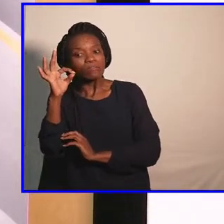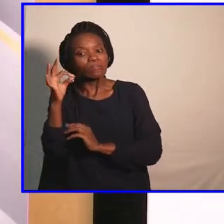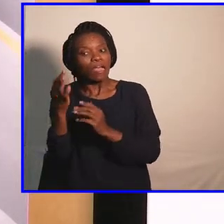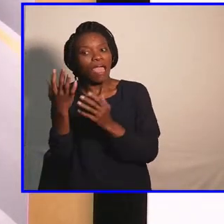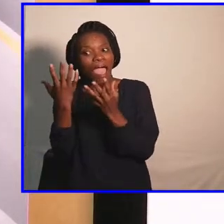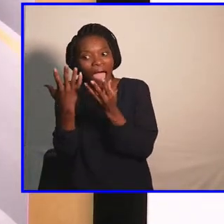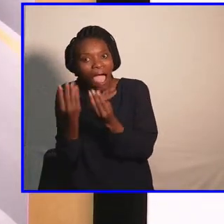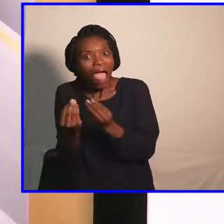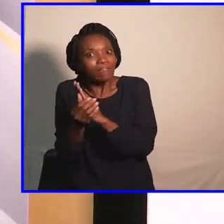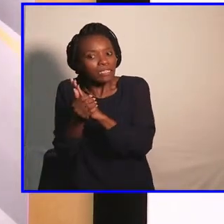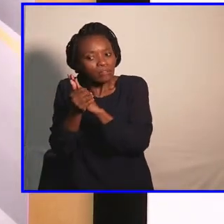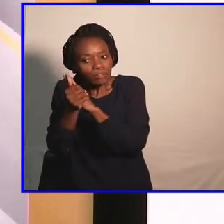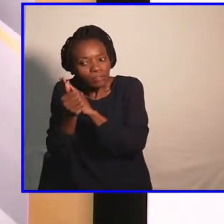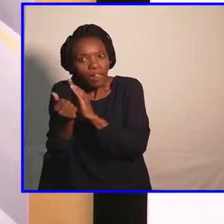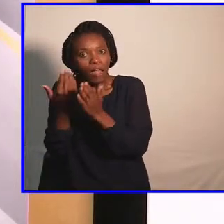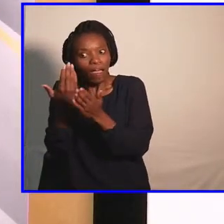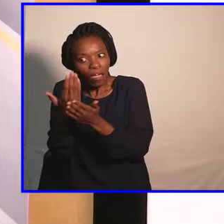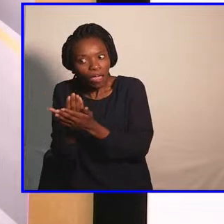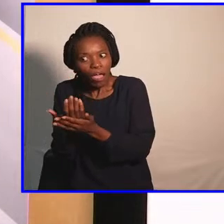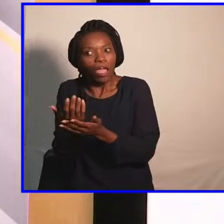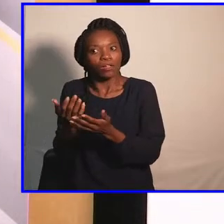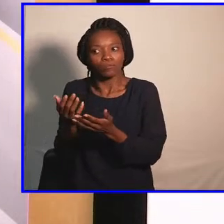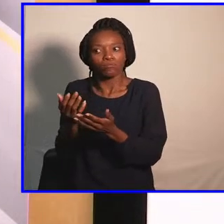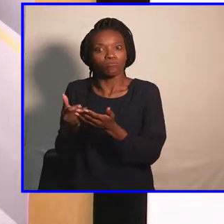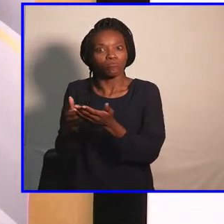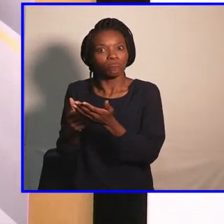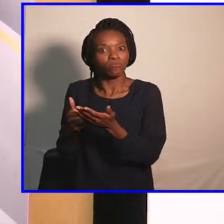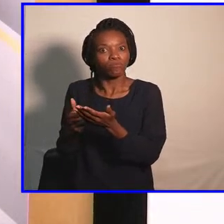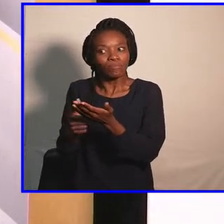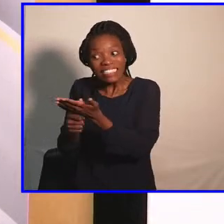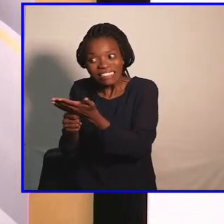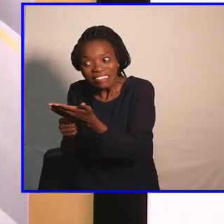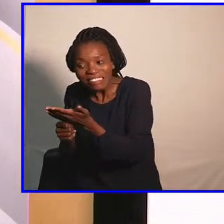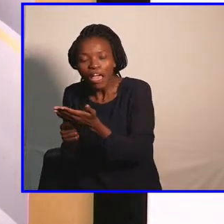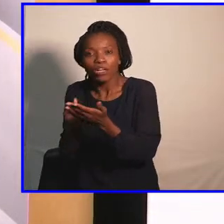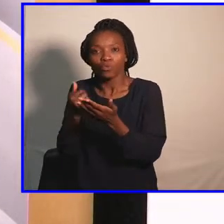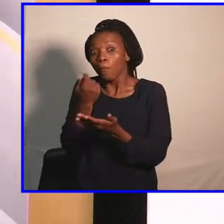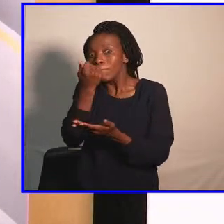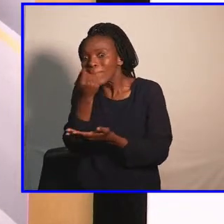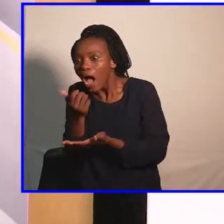to receive and collect the revenue.